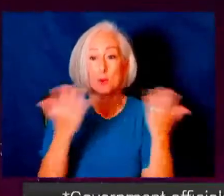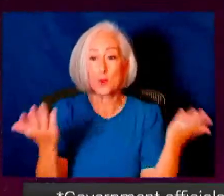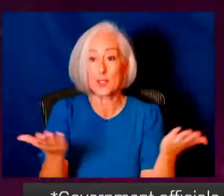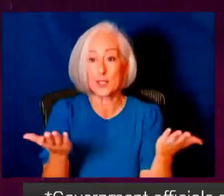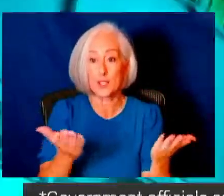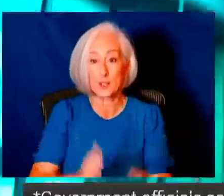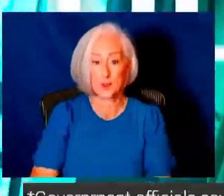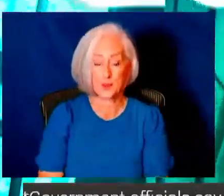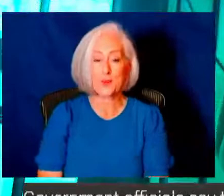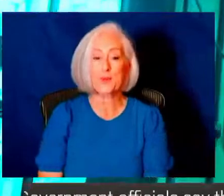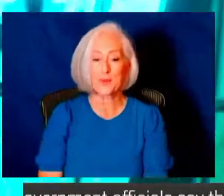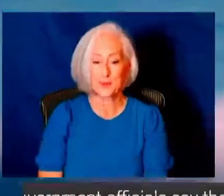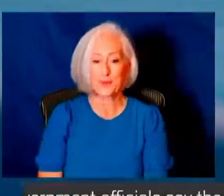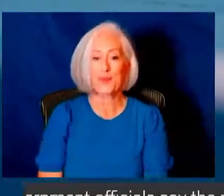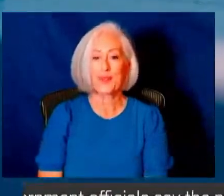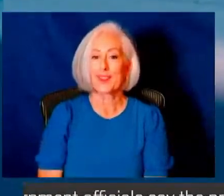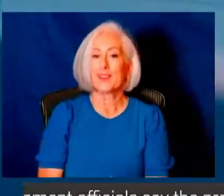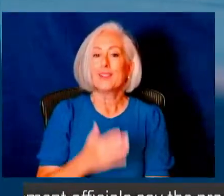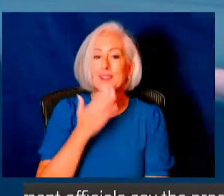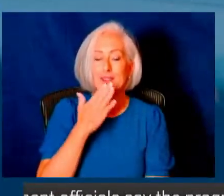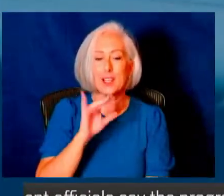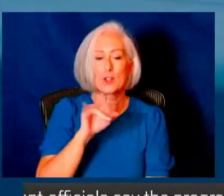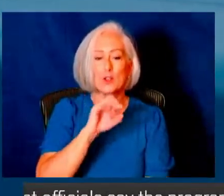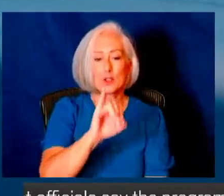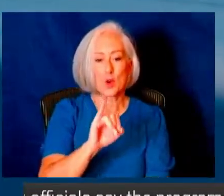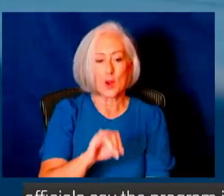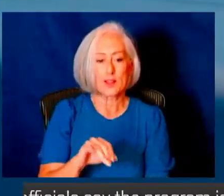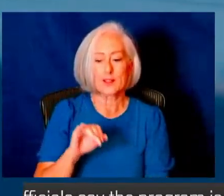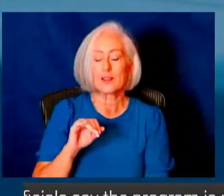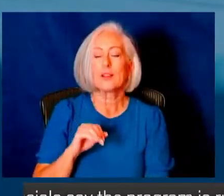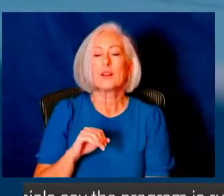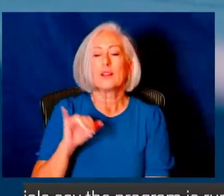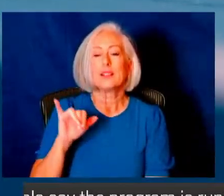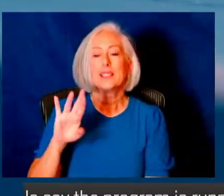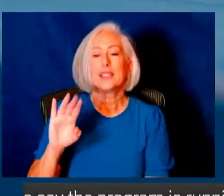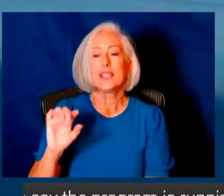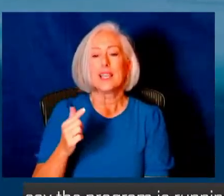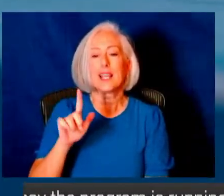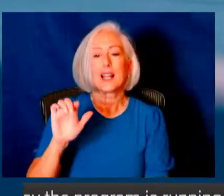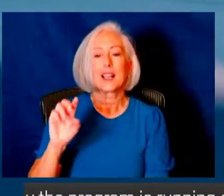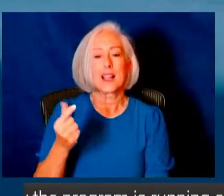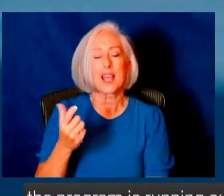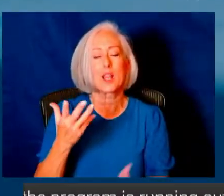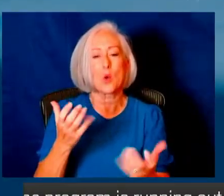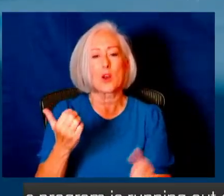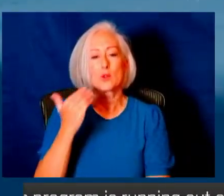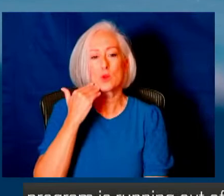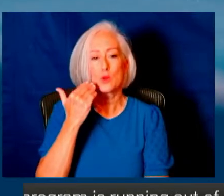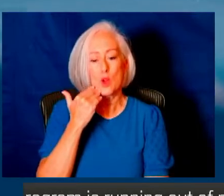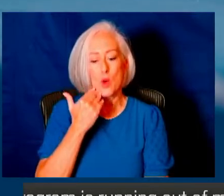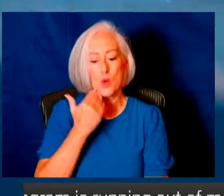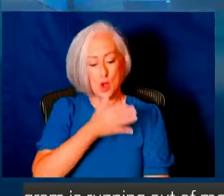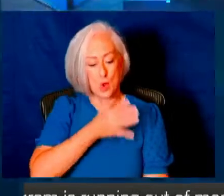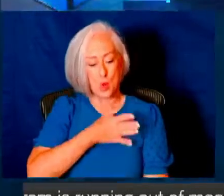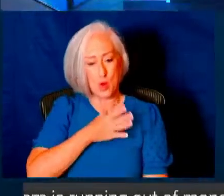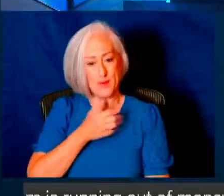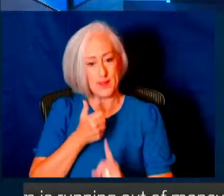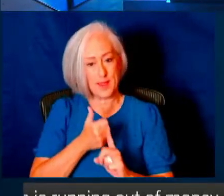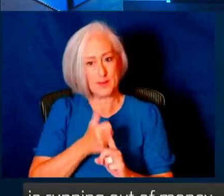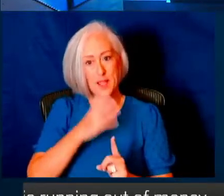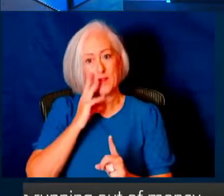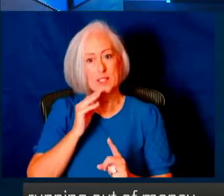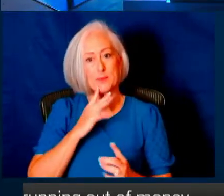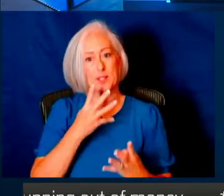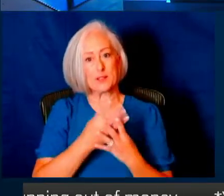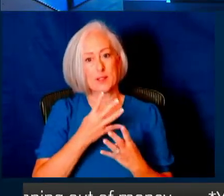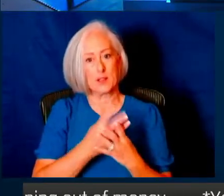Questions for Joy and Sierra. Yen Liang wants to know, what could females who've been incarcerated do to get themselves